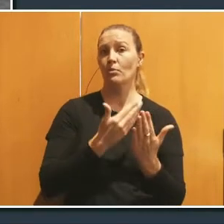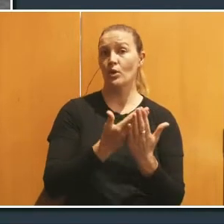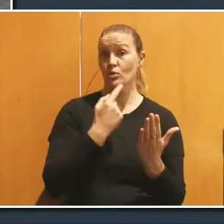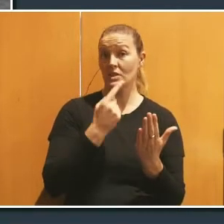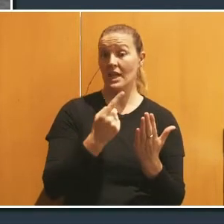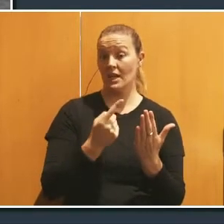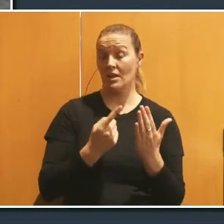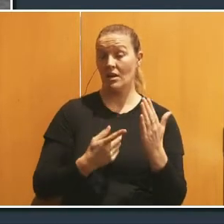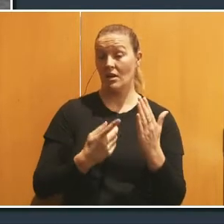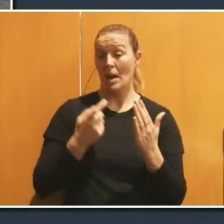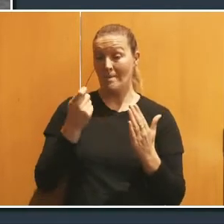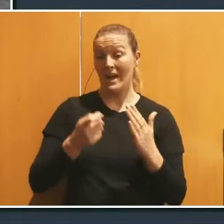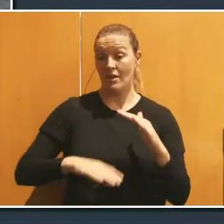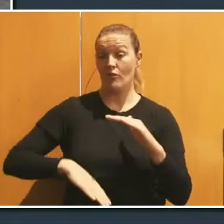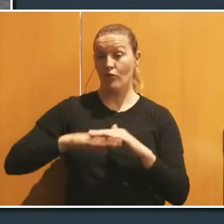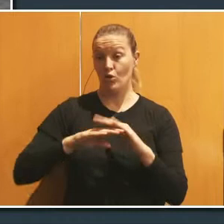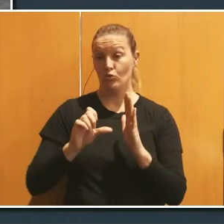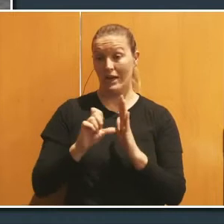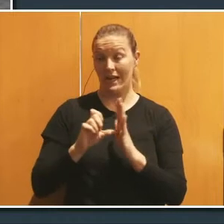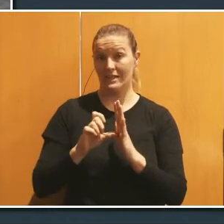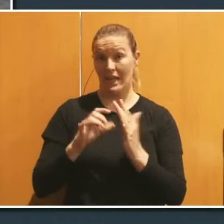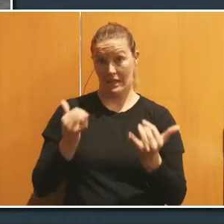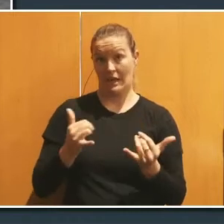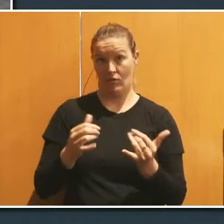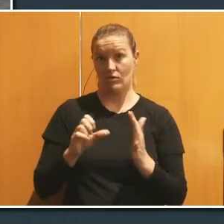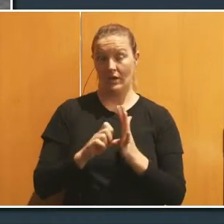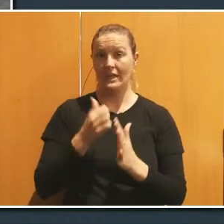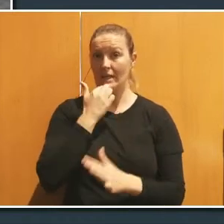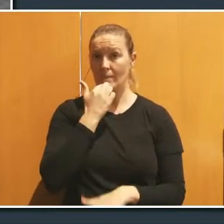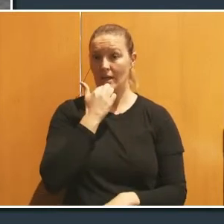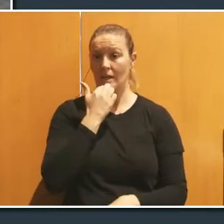full rates as they're rated for now, or proposed,